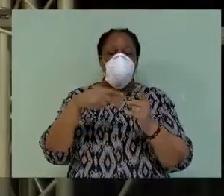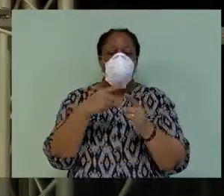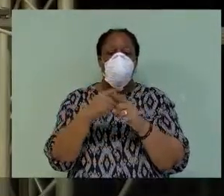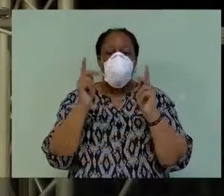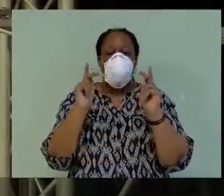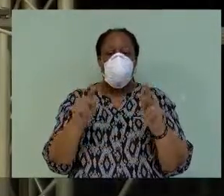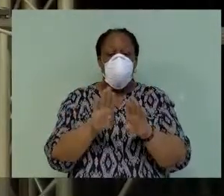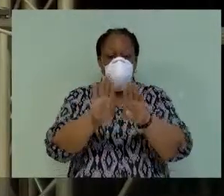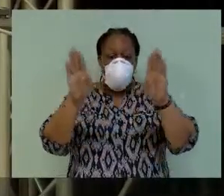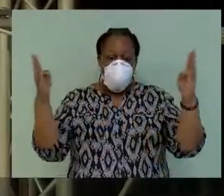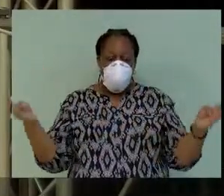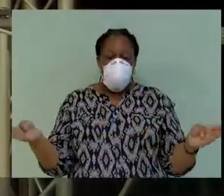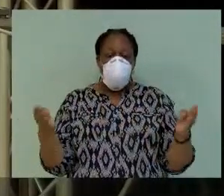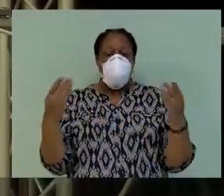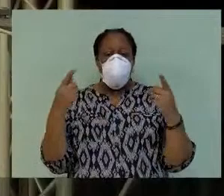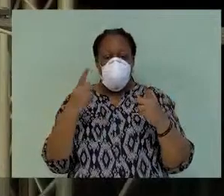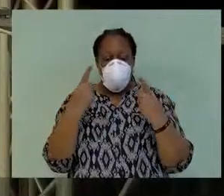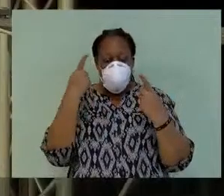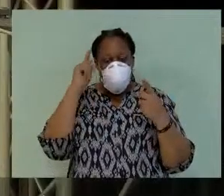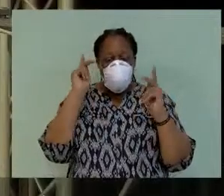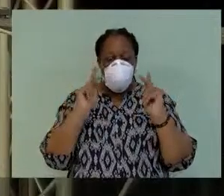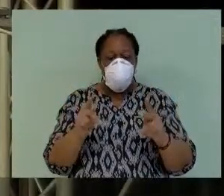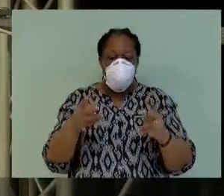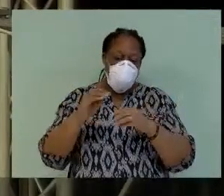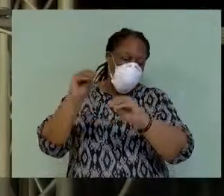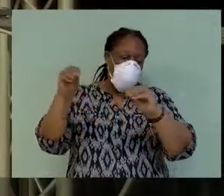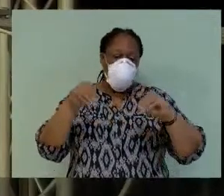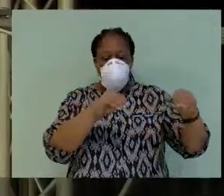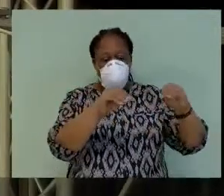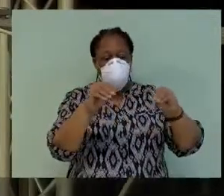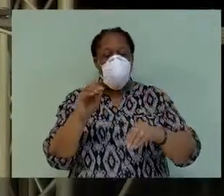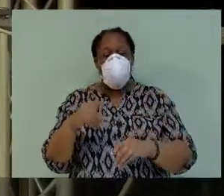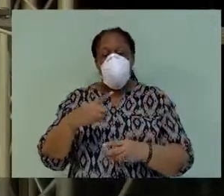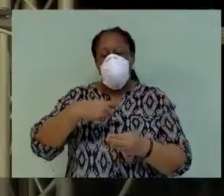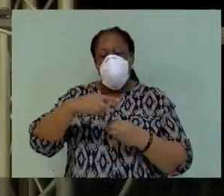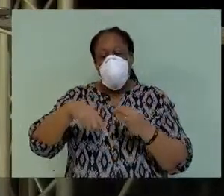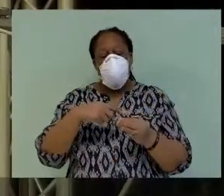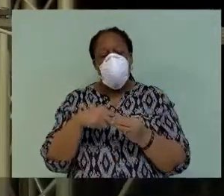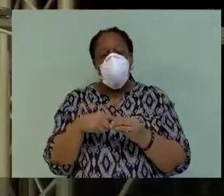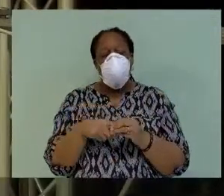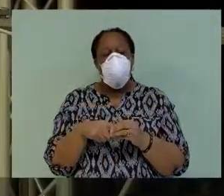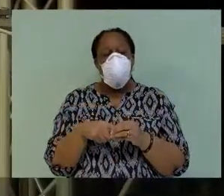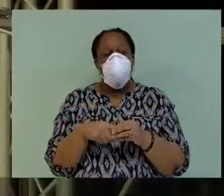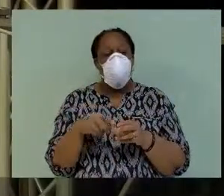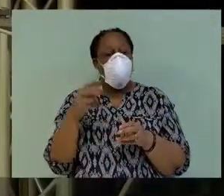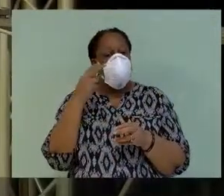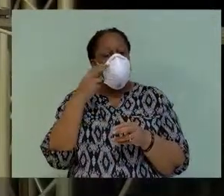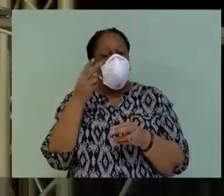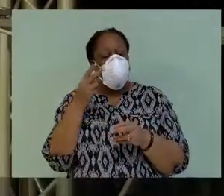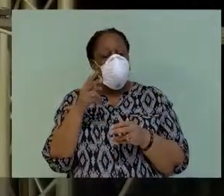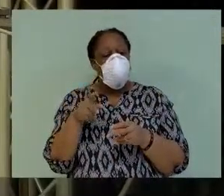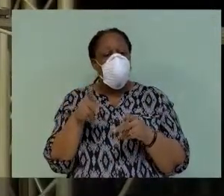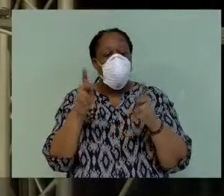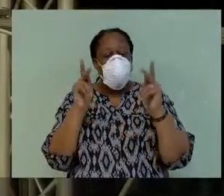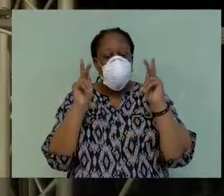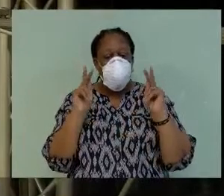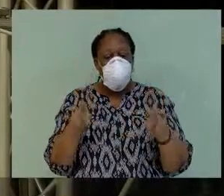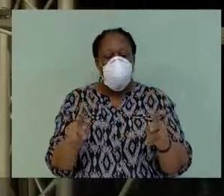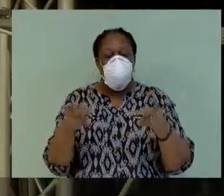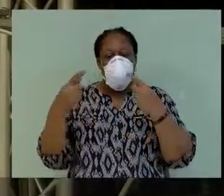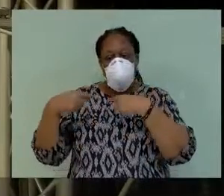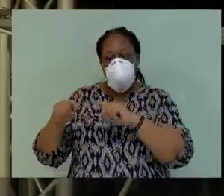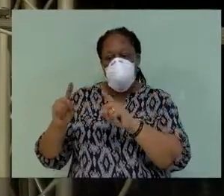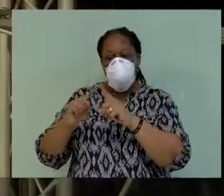around, of course, we are being reliably informed that persons have been seen at the Kim Collins